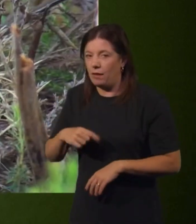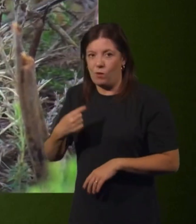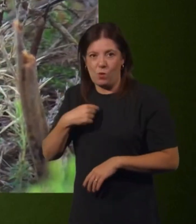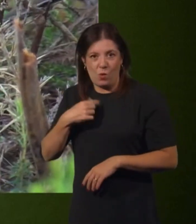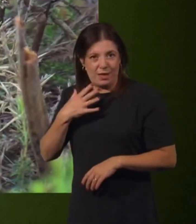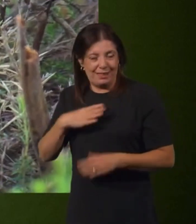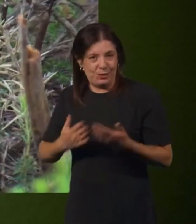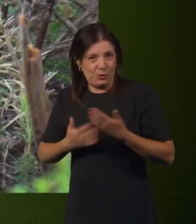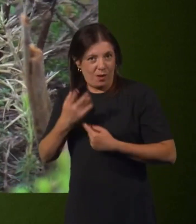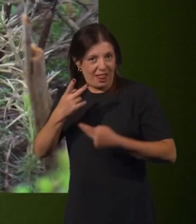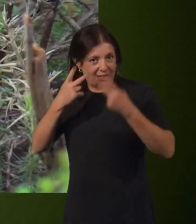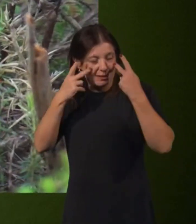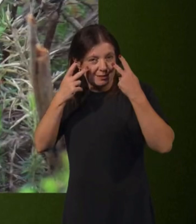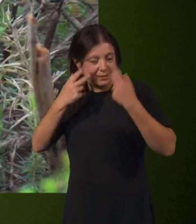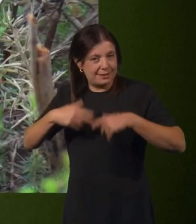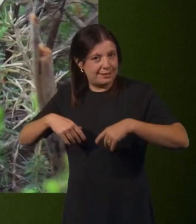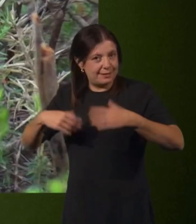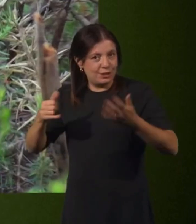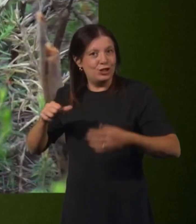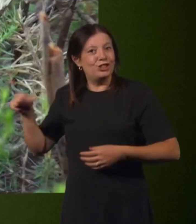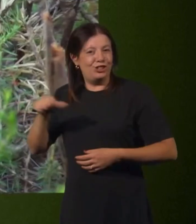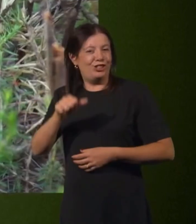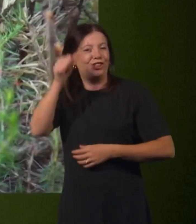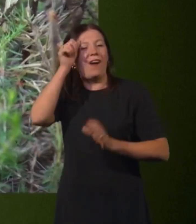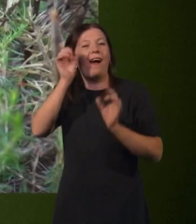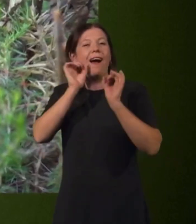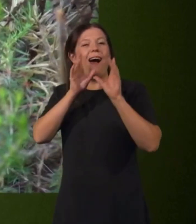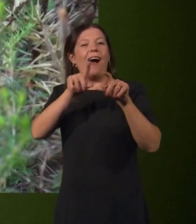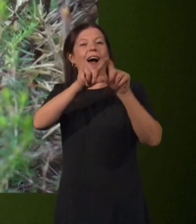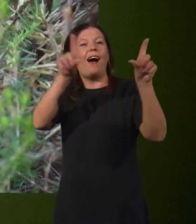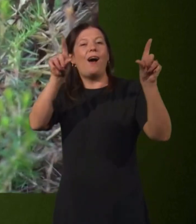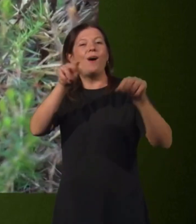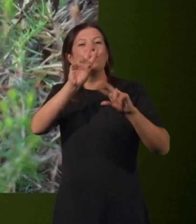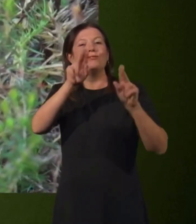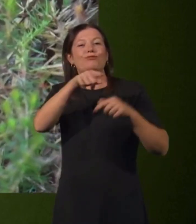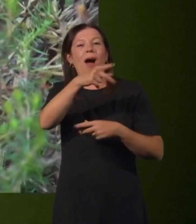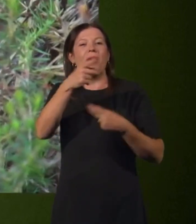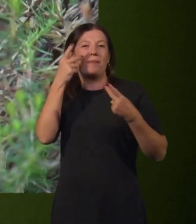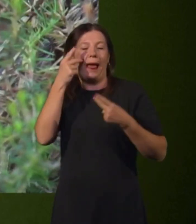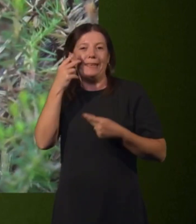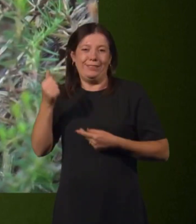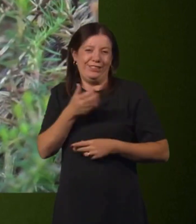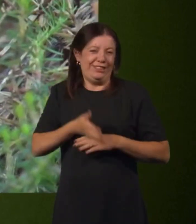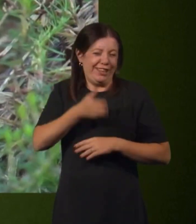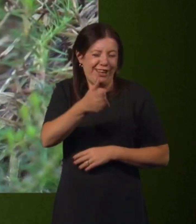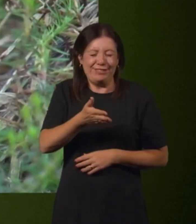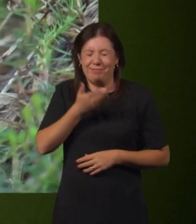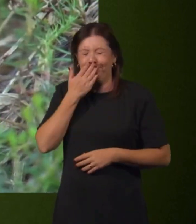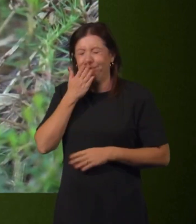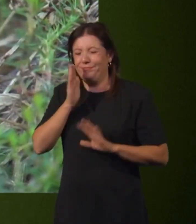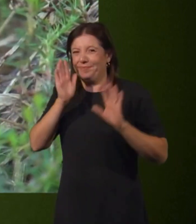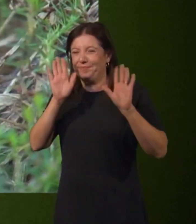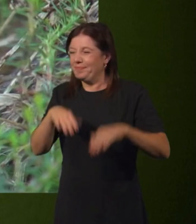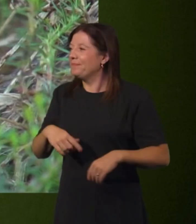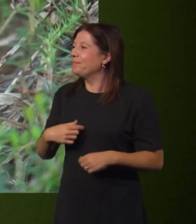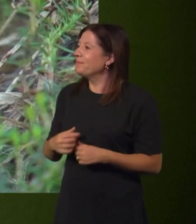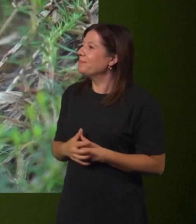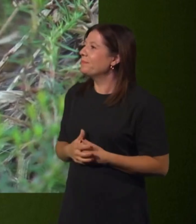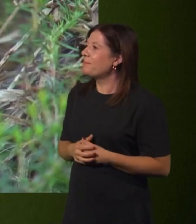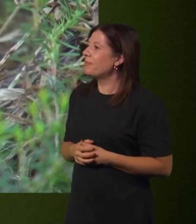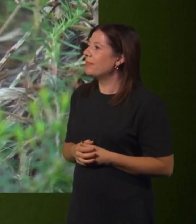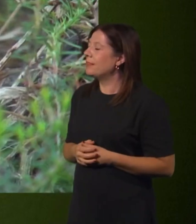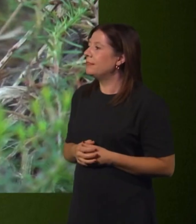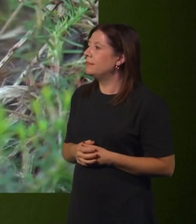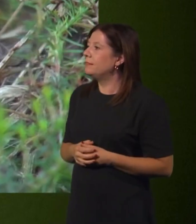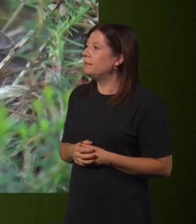to get my eyesight sorted. Should have gone to that high street retailer of glasses. Anyway, look, we have seen the male